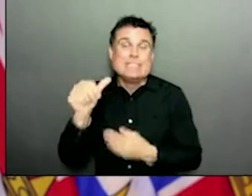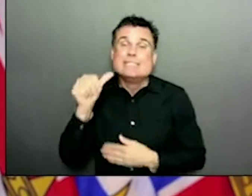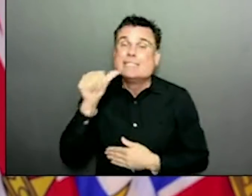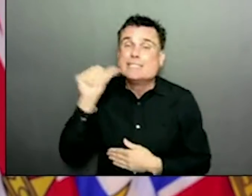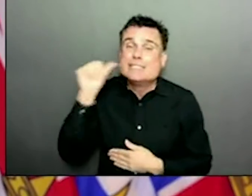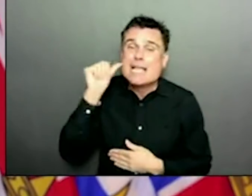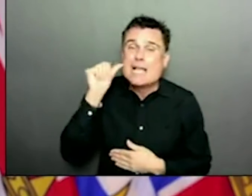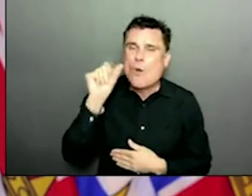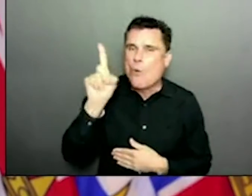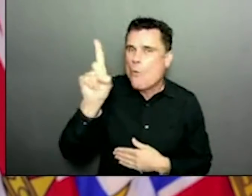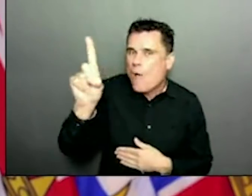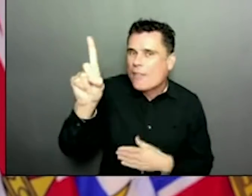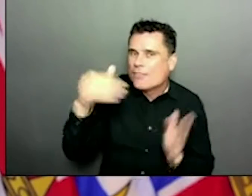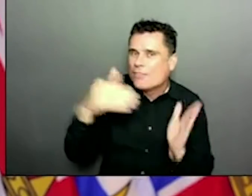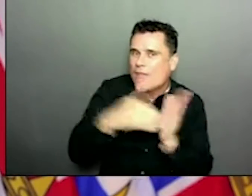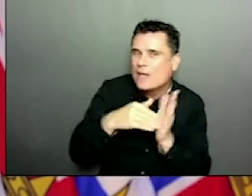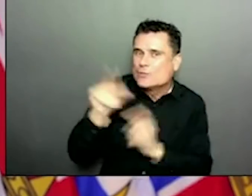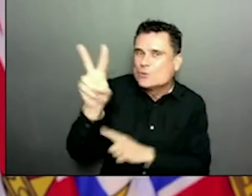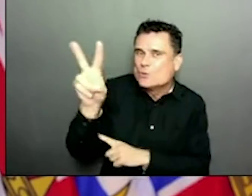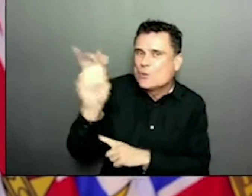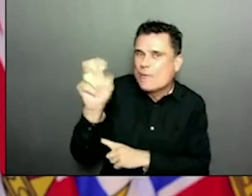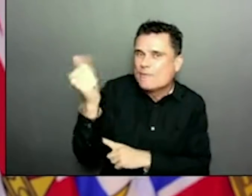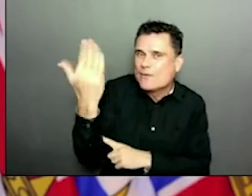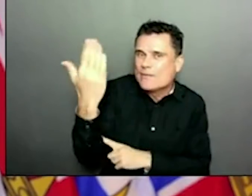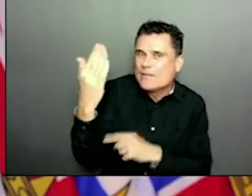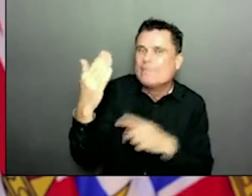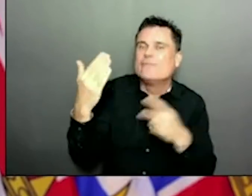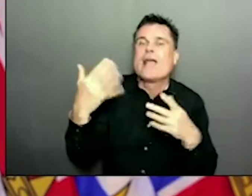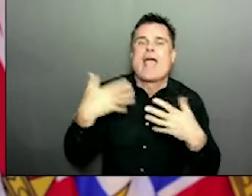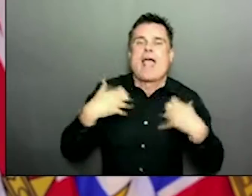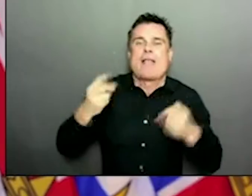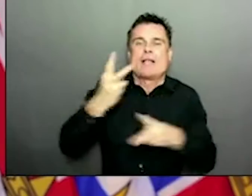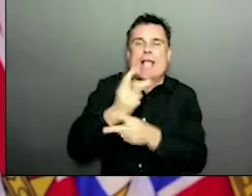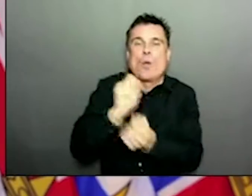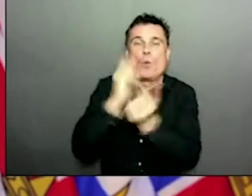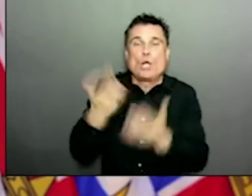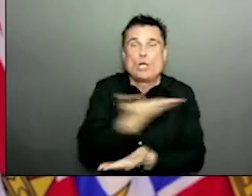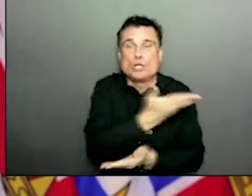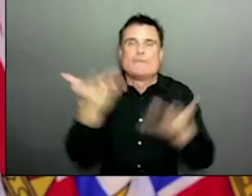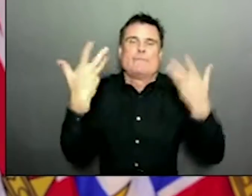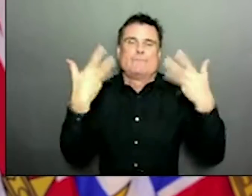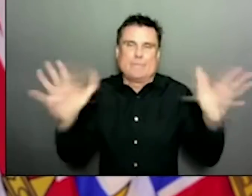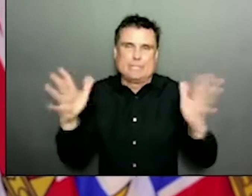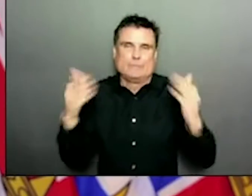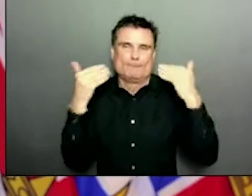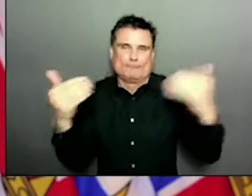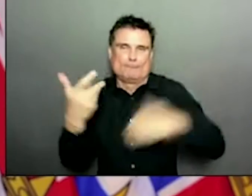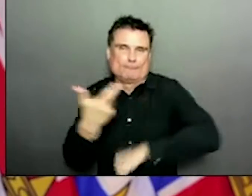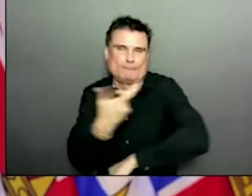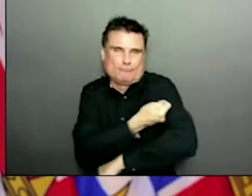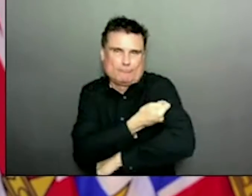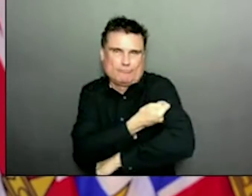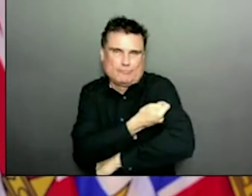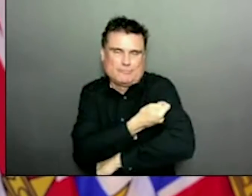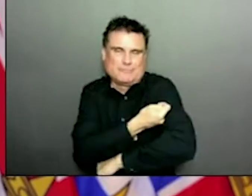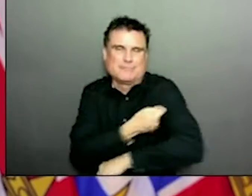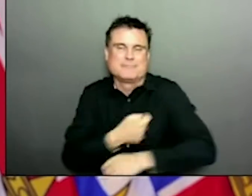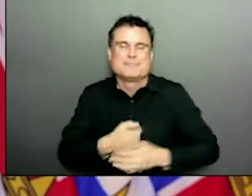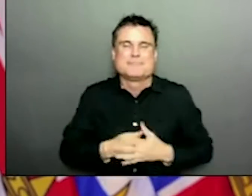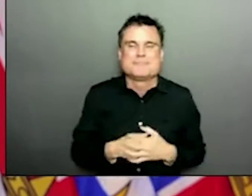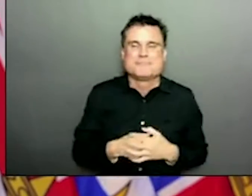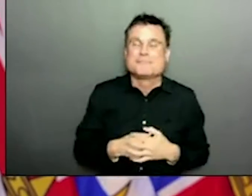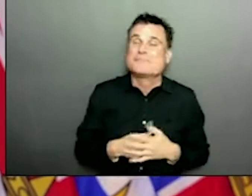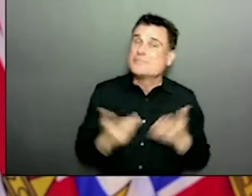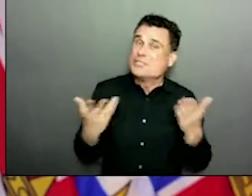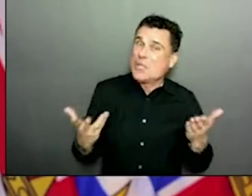1,215 healthcare workers have received the COVID-19 vaccine, and that is a great testament to the